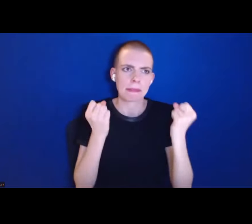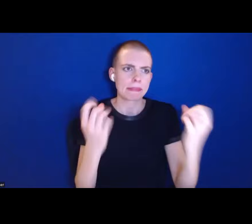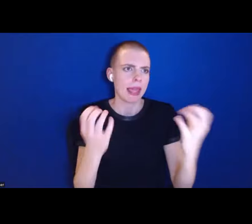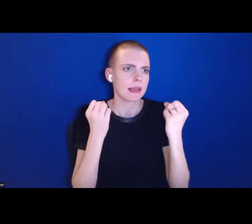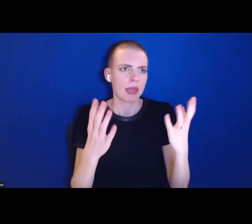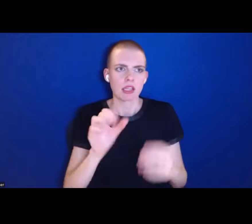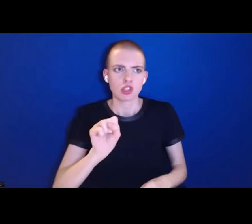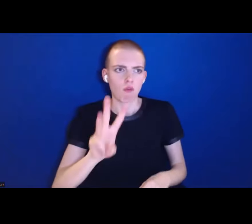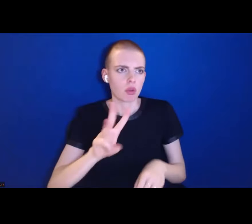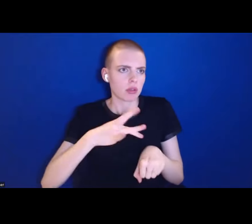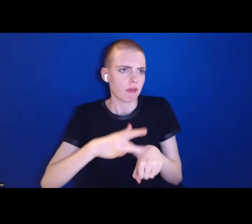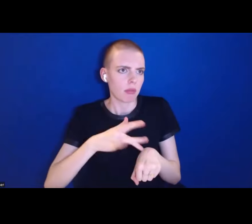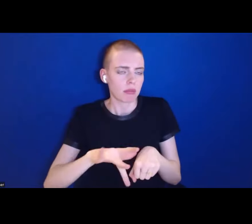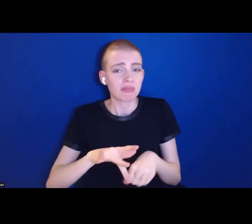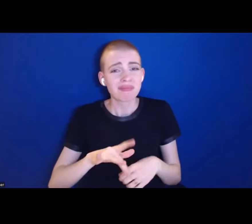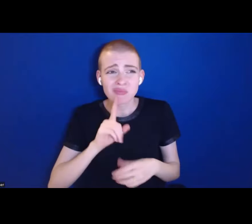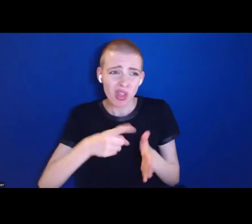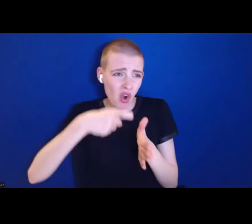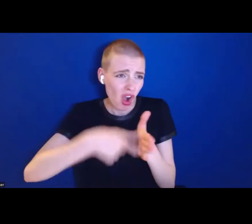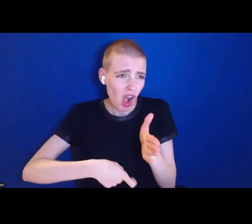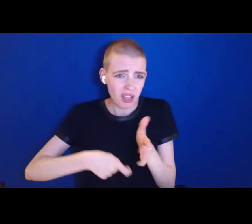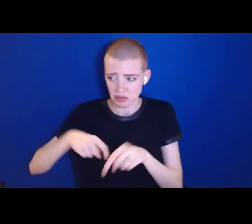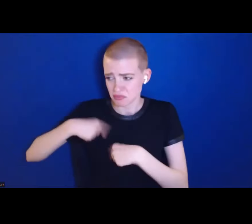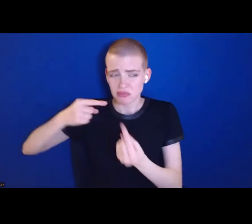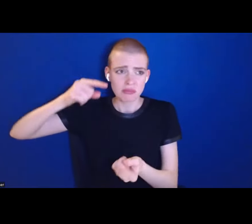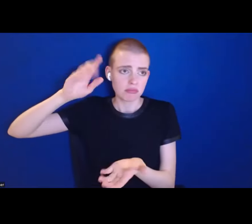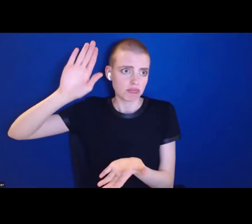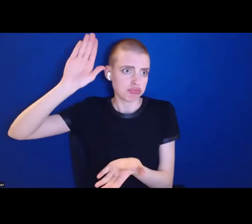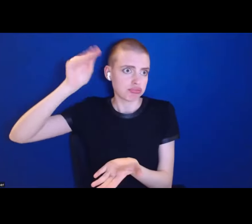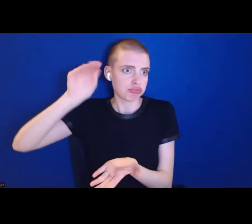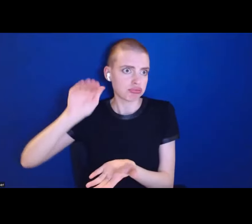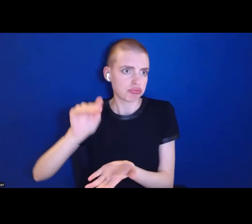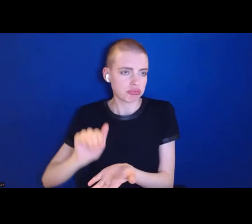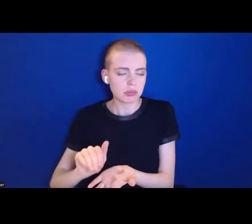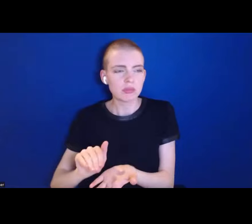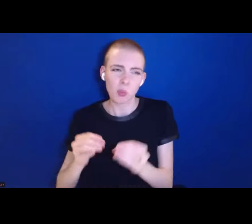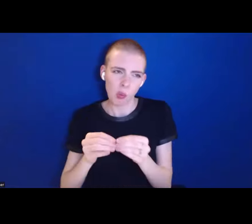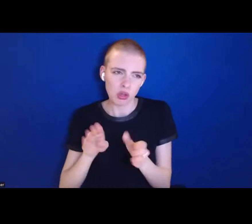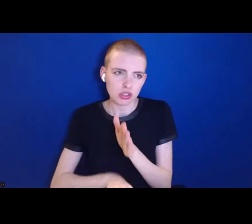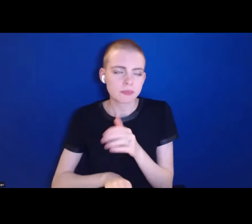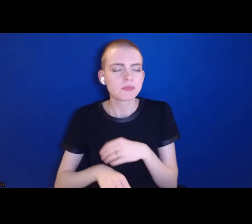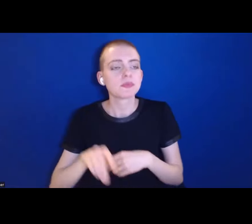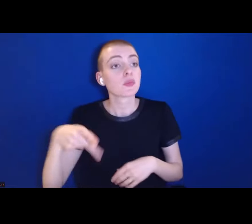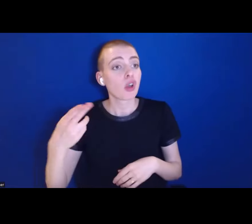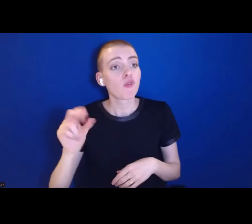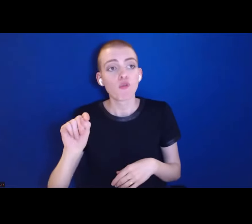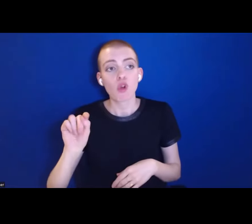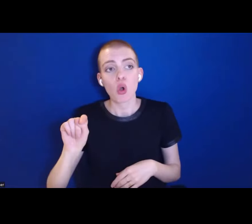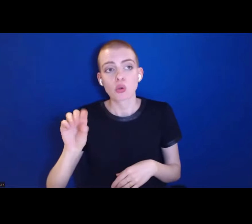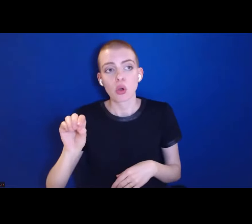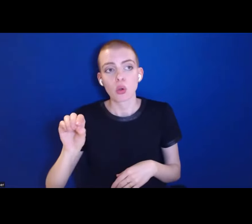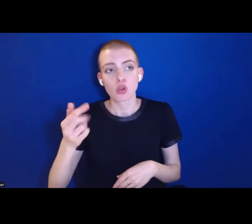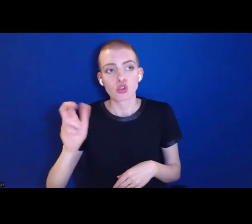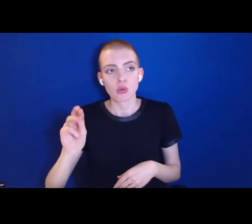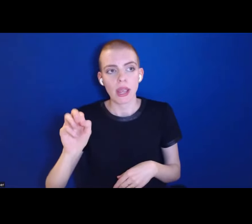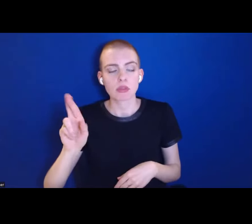so the costs have really come down. And so photogrammetry is a really good option for starting up.